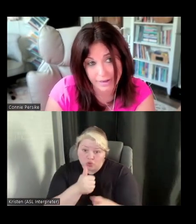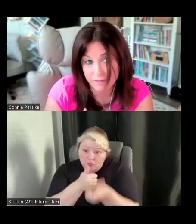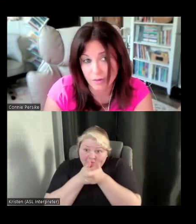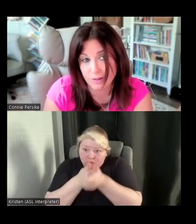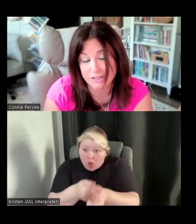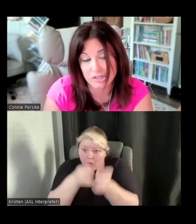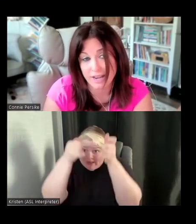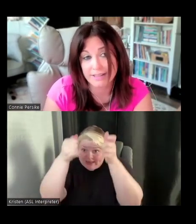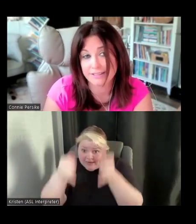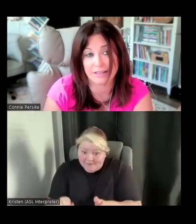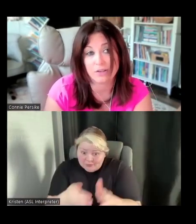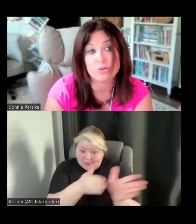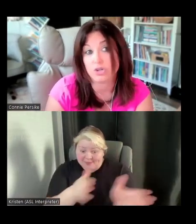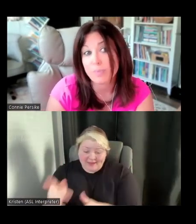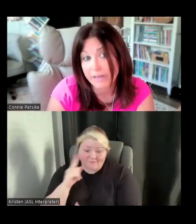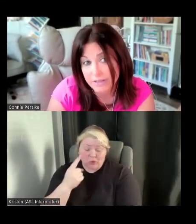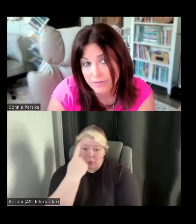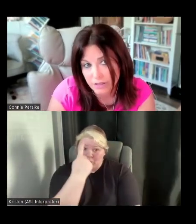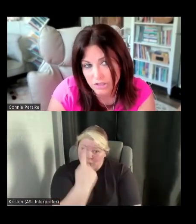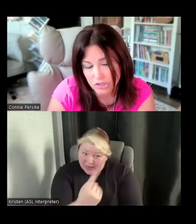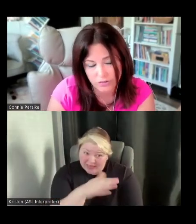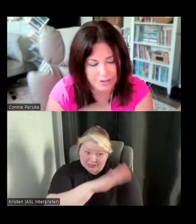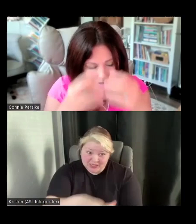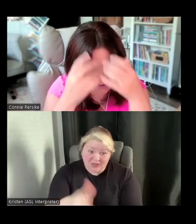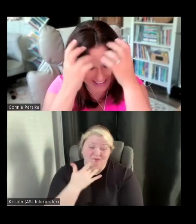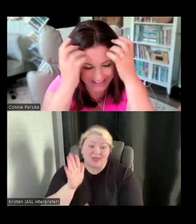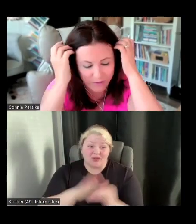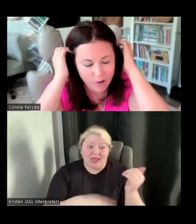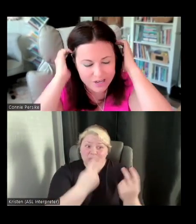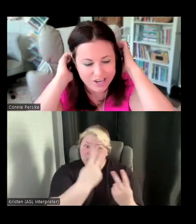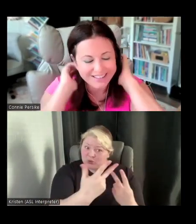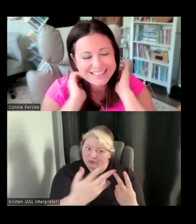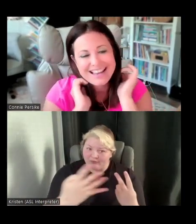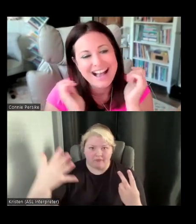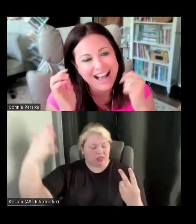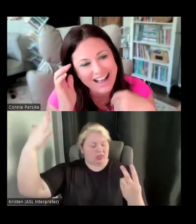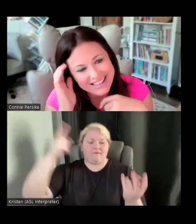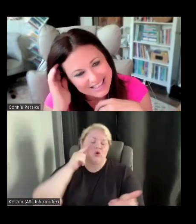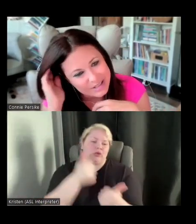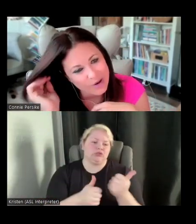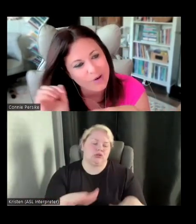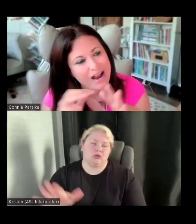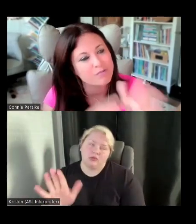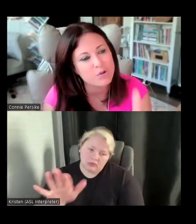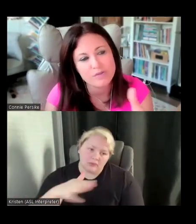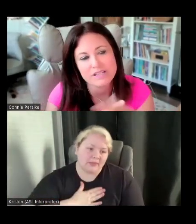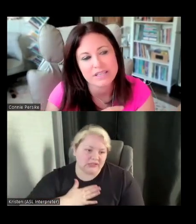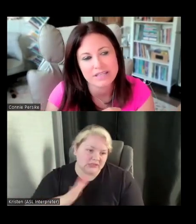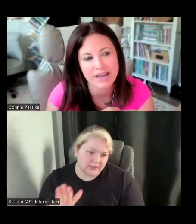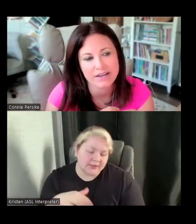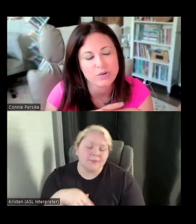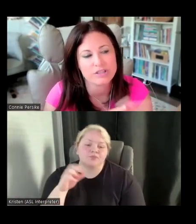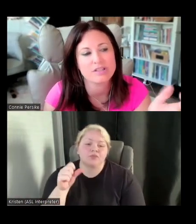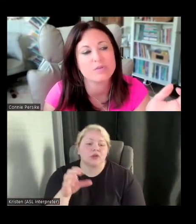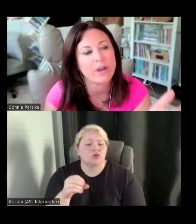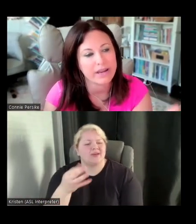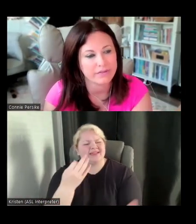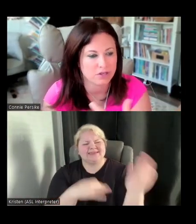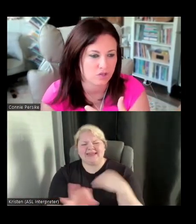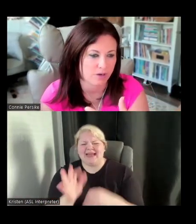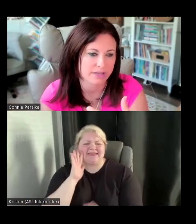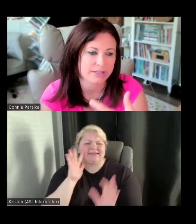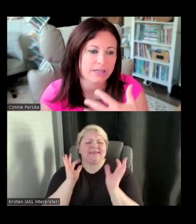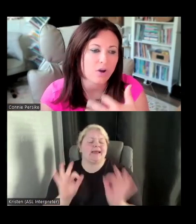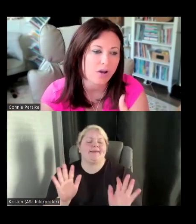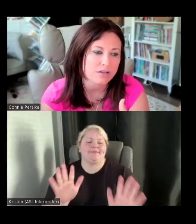individualized plan for one child, let alone 2 plans for each children for one child. So I've moved instead towards this wave